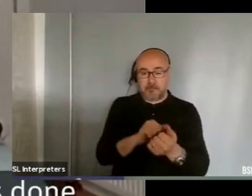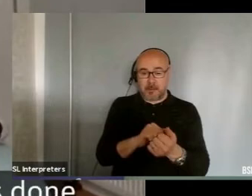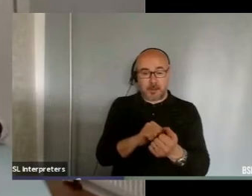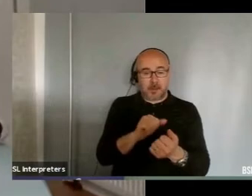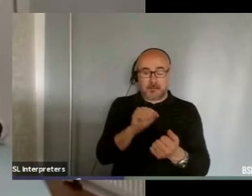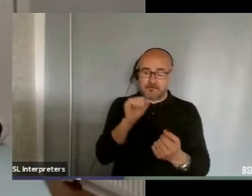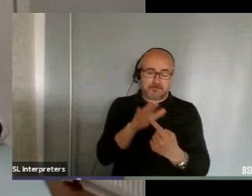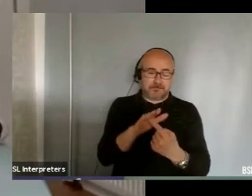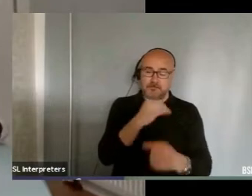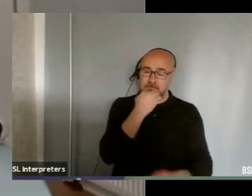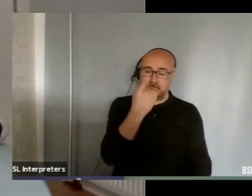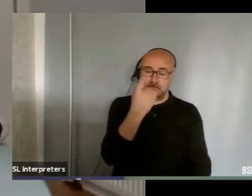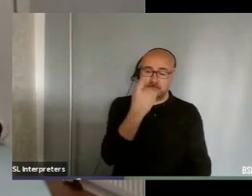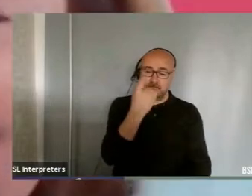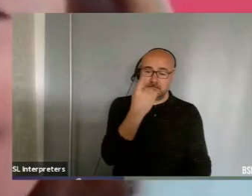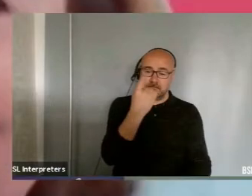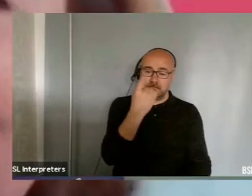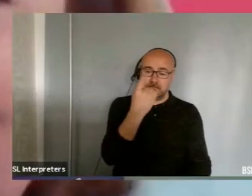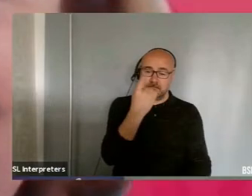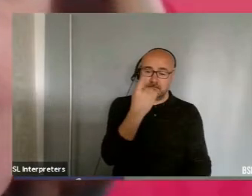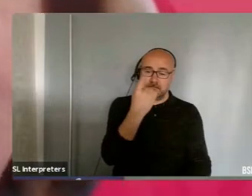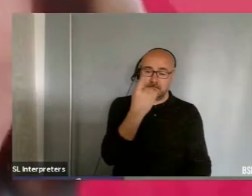work he's done has just been fantastic.